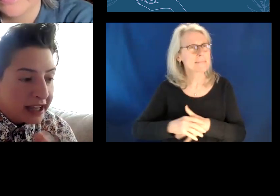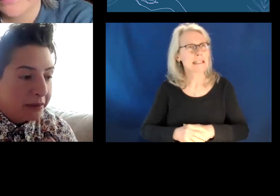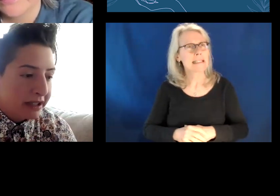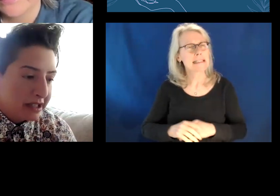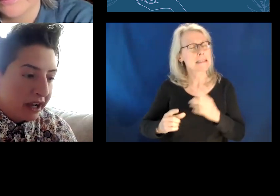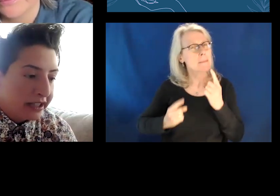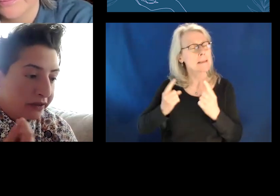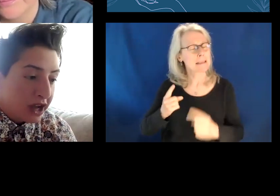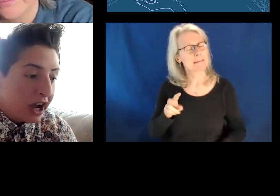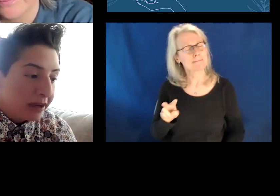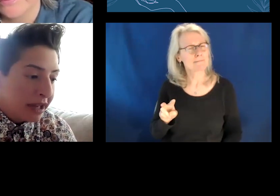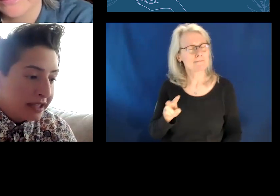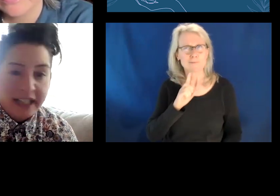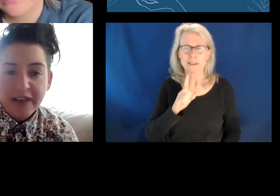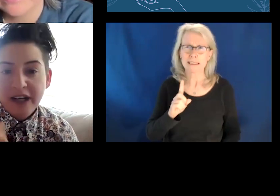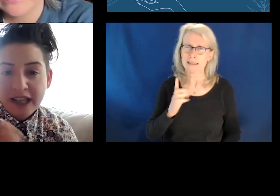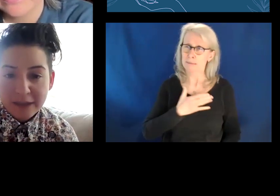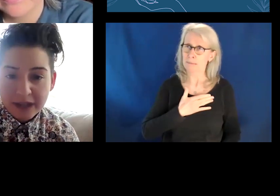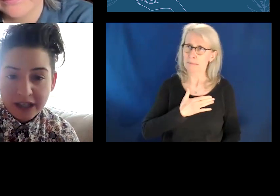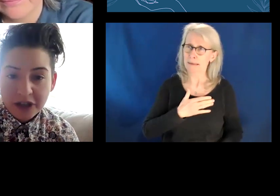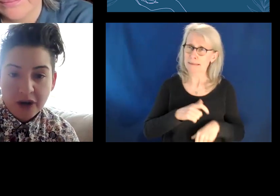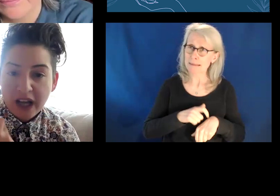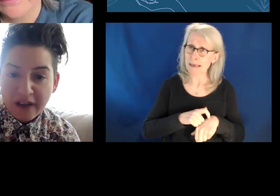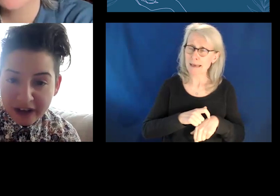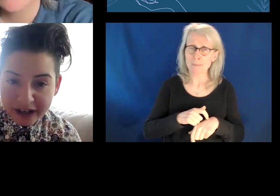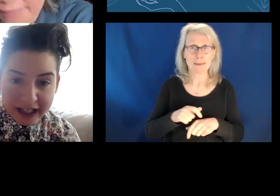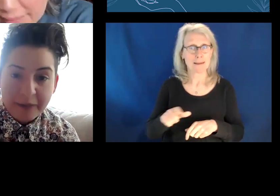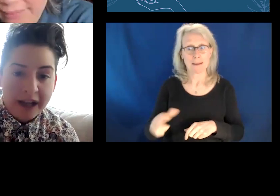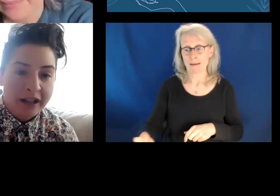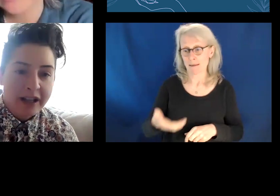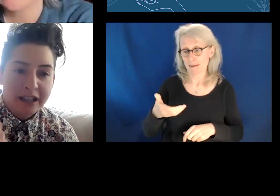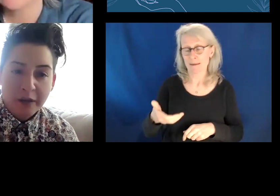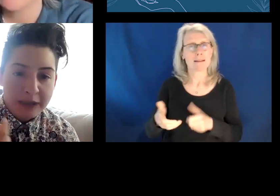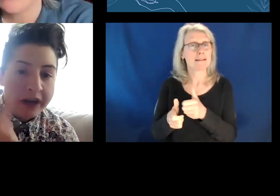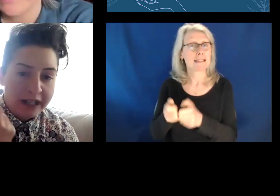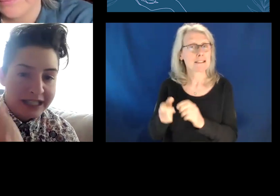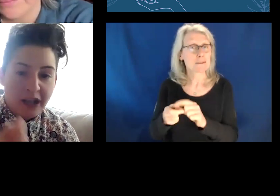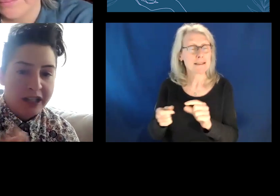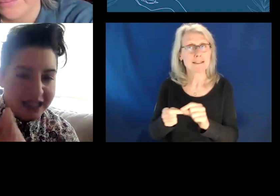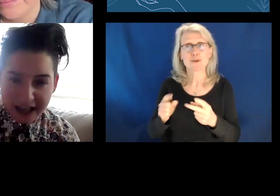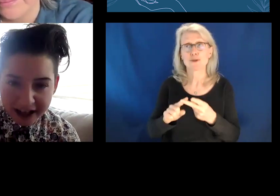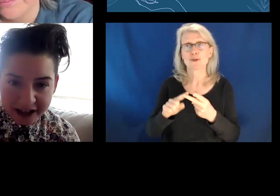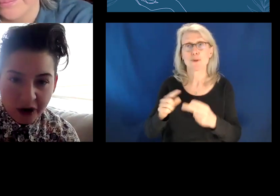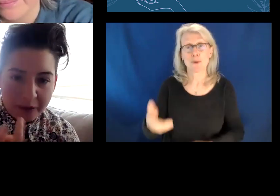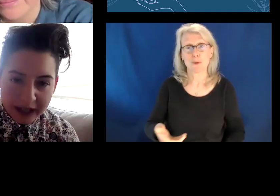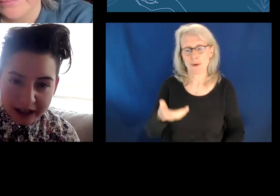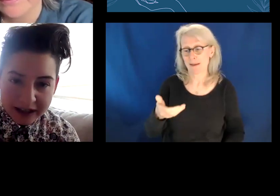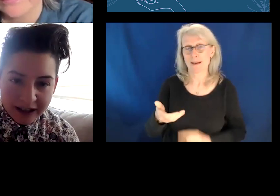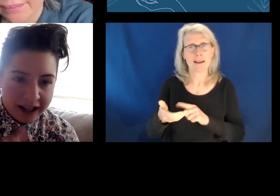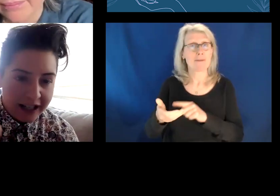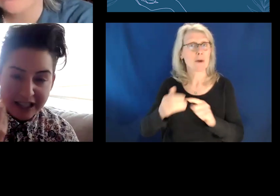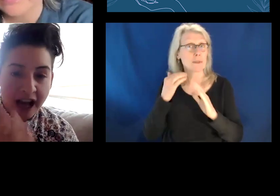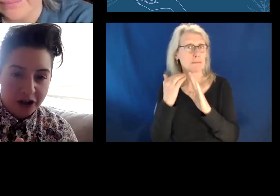thinking again about this idea of time, that even a text message or even an email that I'm responding is not a second or a